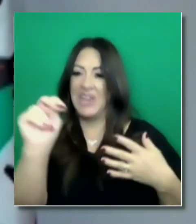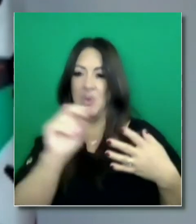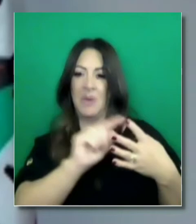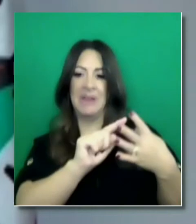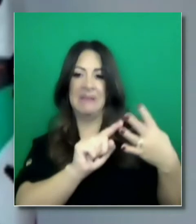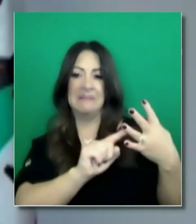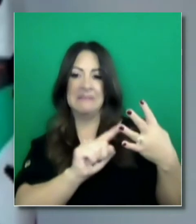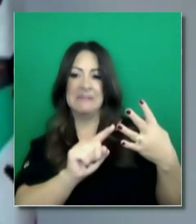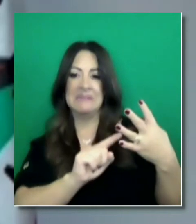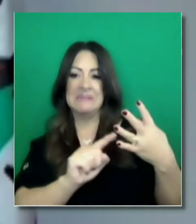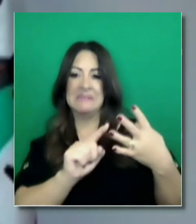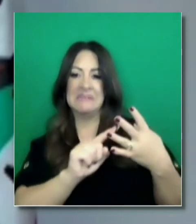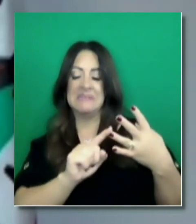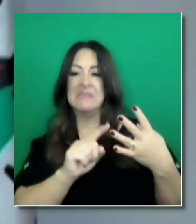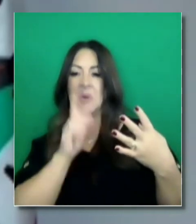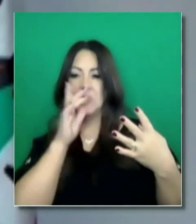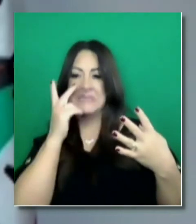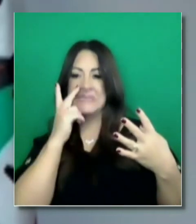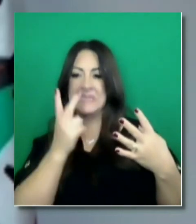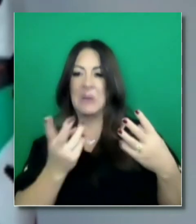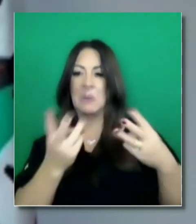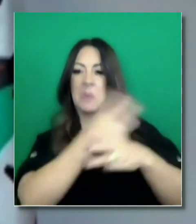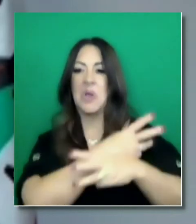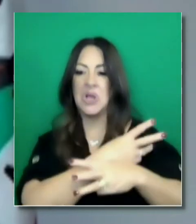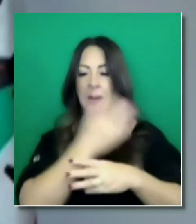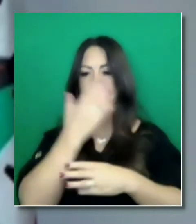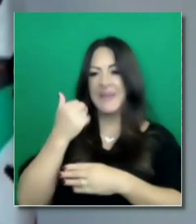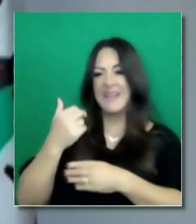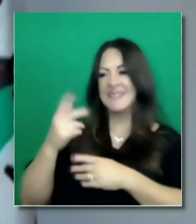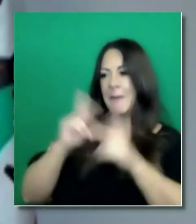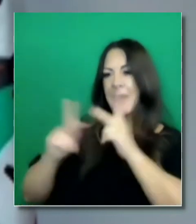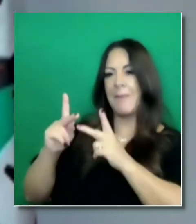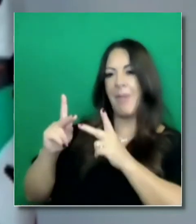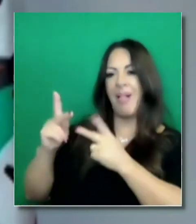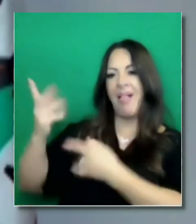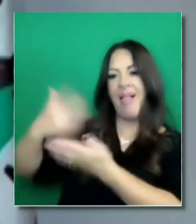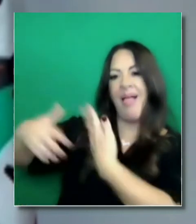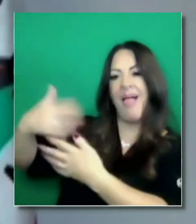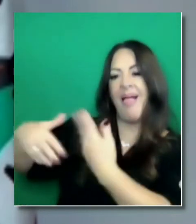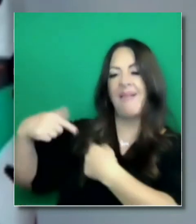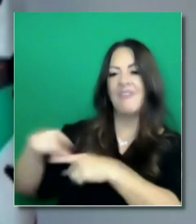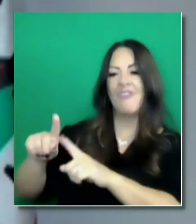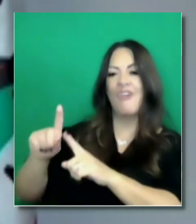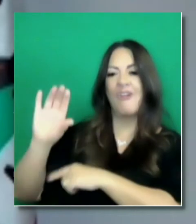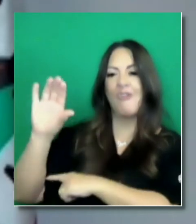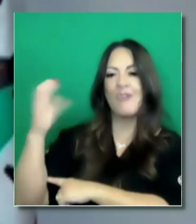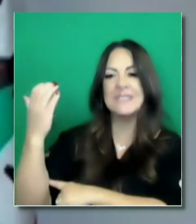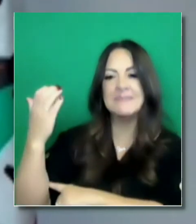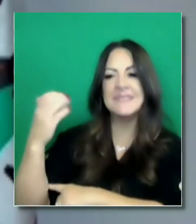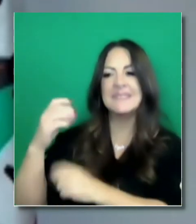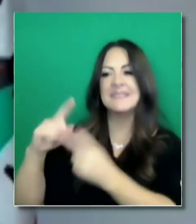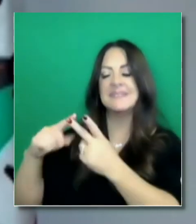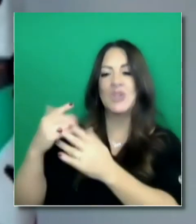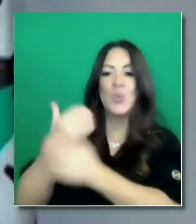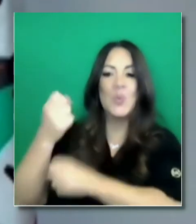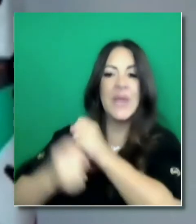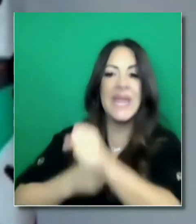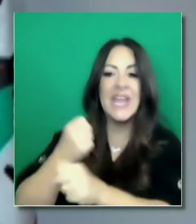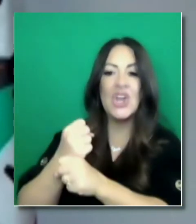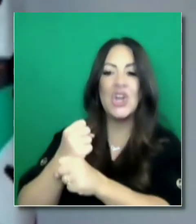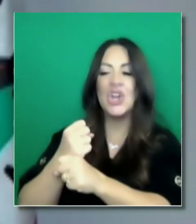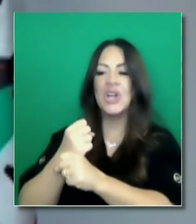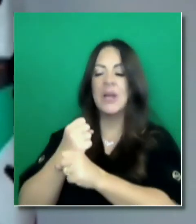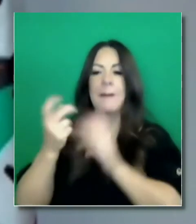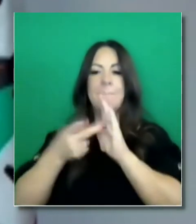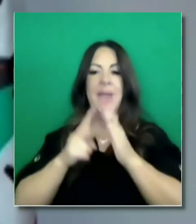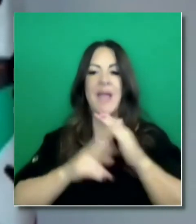next week really start to stack on top of one another, impacting the emergency rooms, our hospital wards, and our ICU